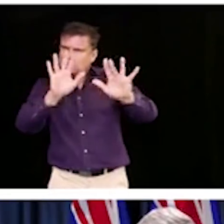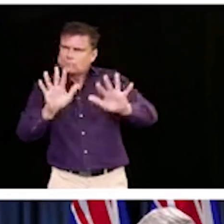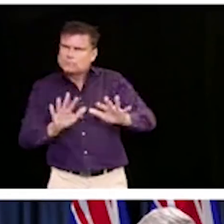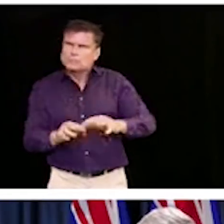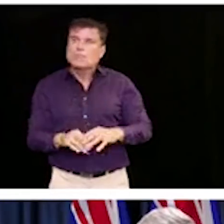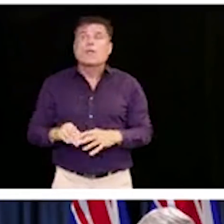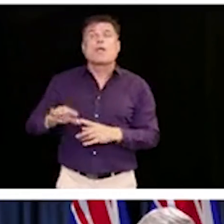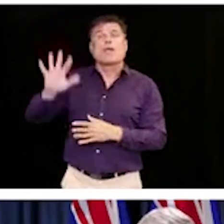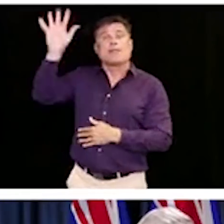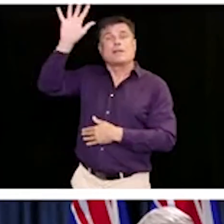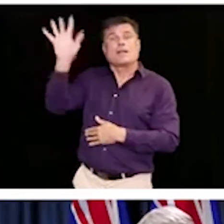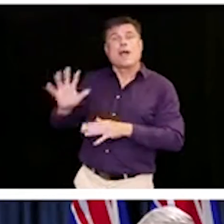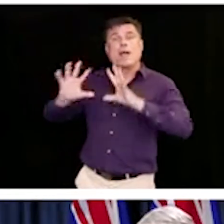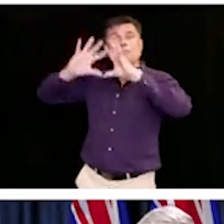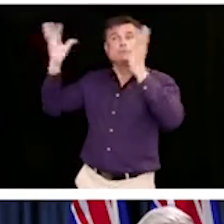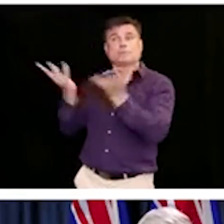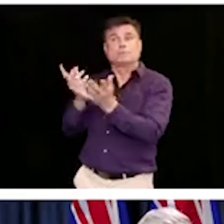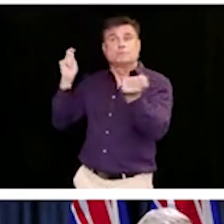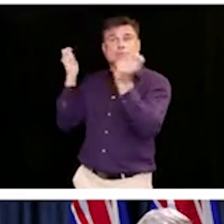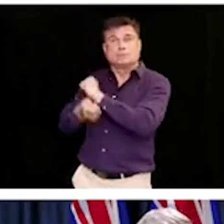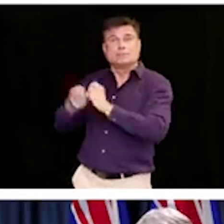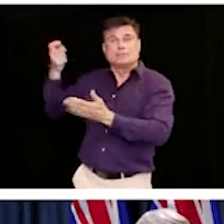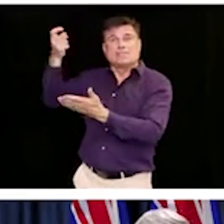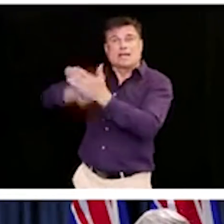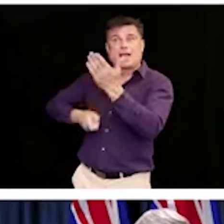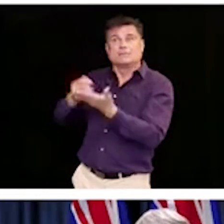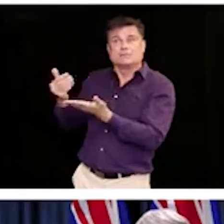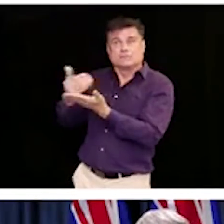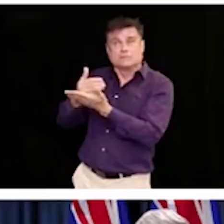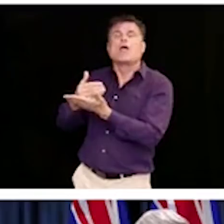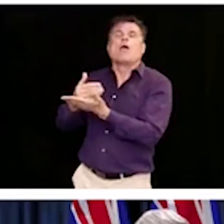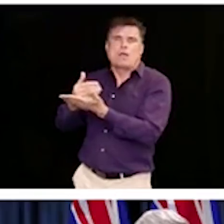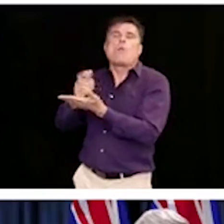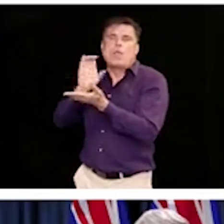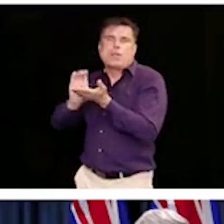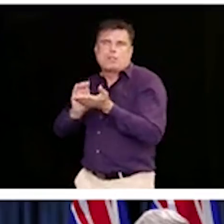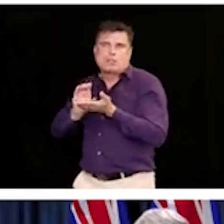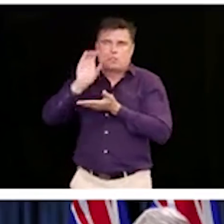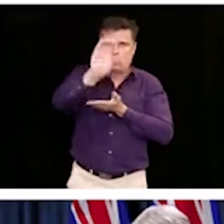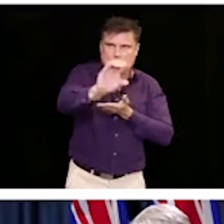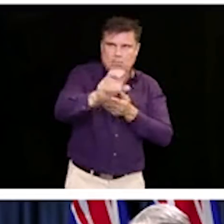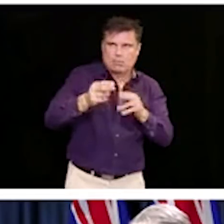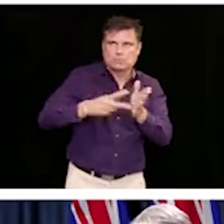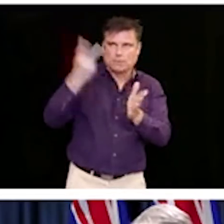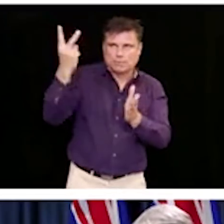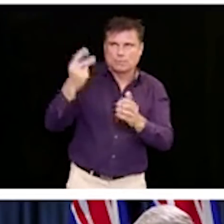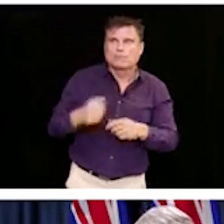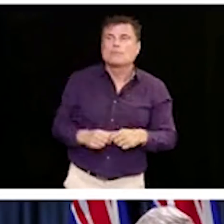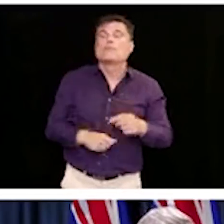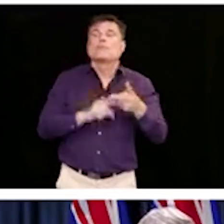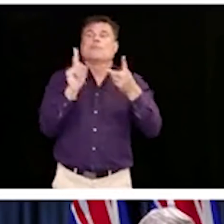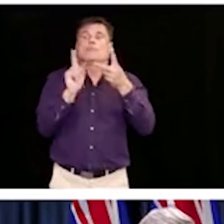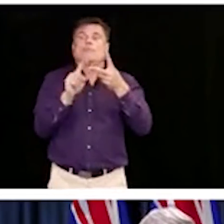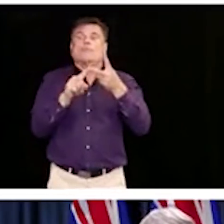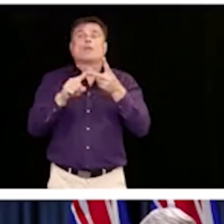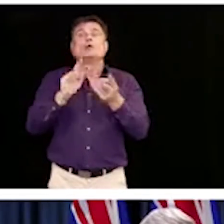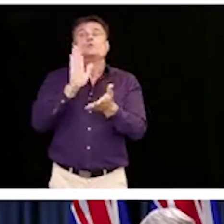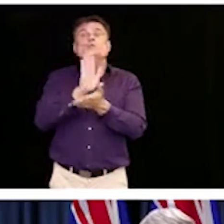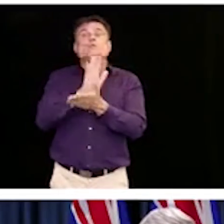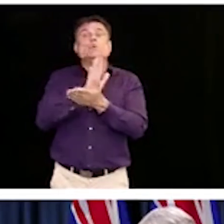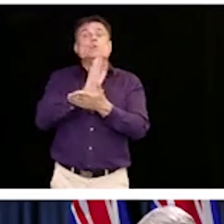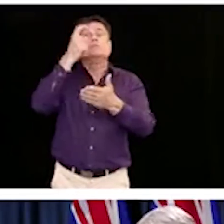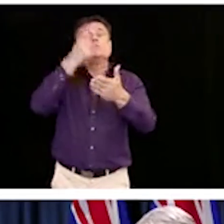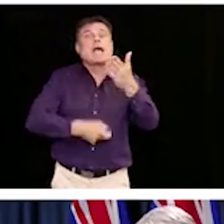an increase to the Climate Action Tax Credit in July, that's $500 million. A reduction in the school tax rates for